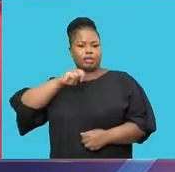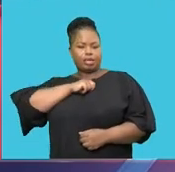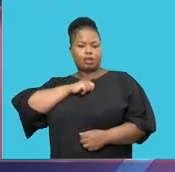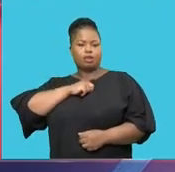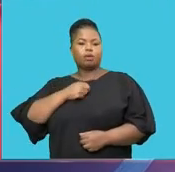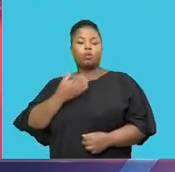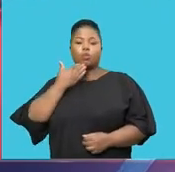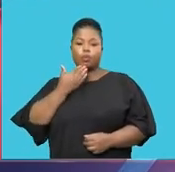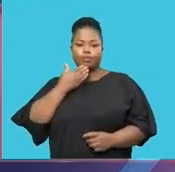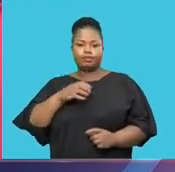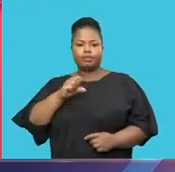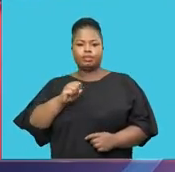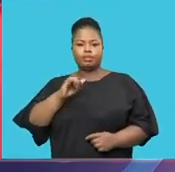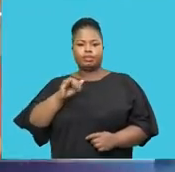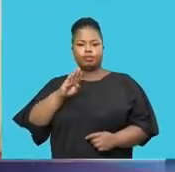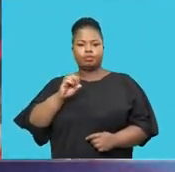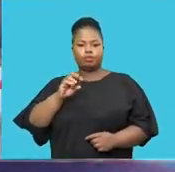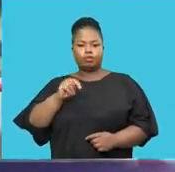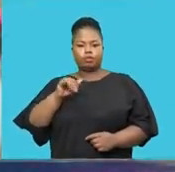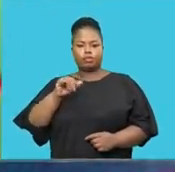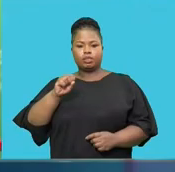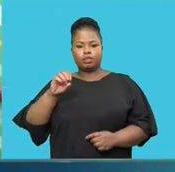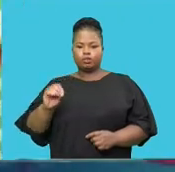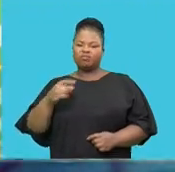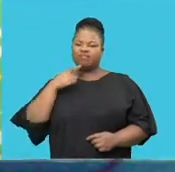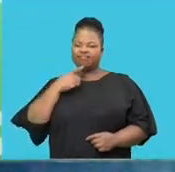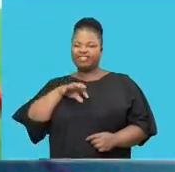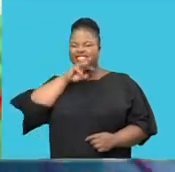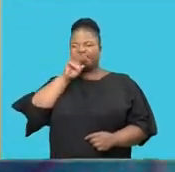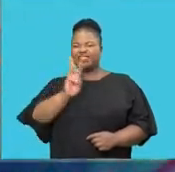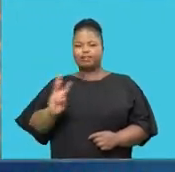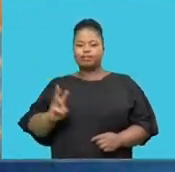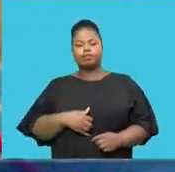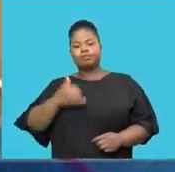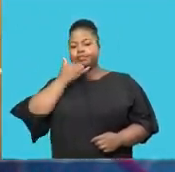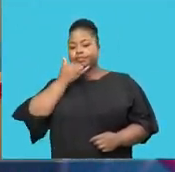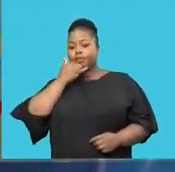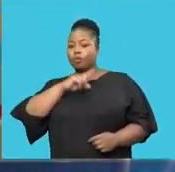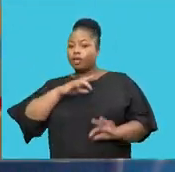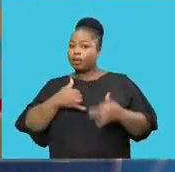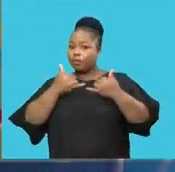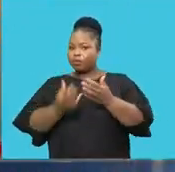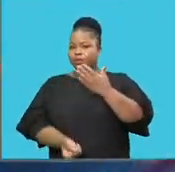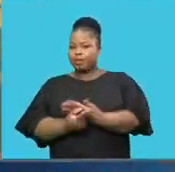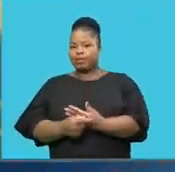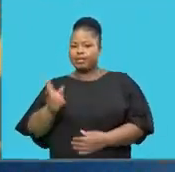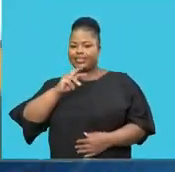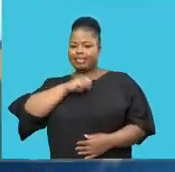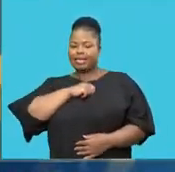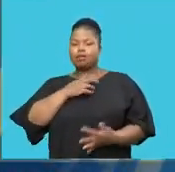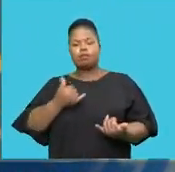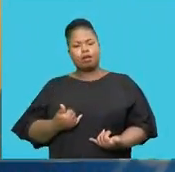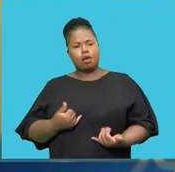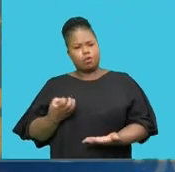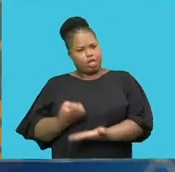KwaZulu-Natal e leng Siboniso Duma o bolela ha ho phetweng ha di gautsena province ya KwaZulu-Natal ho tlilo e ba le motshelela